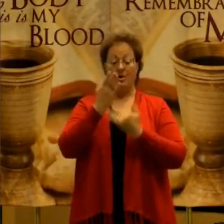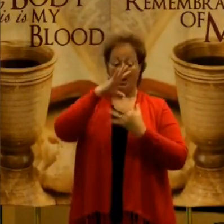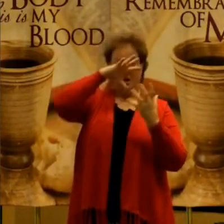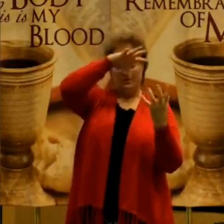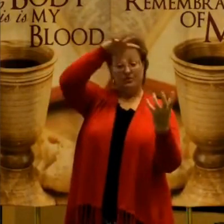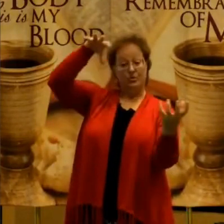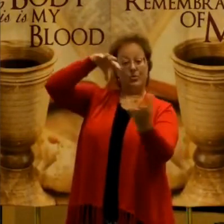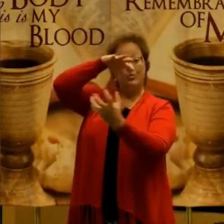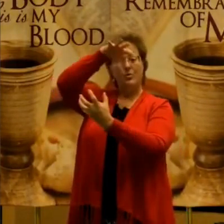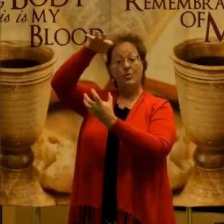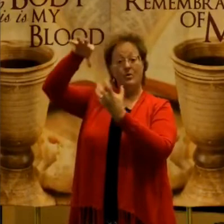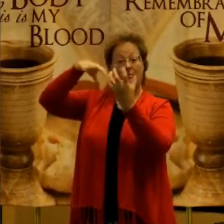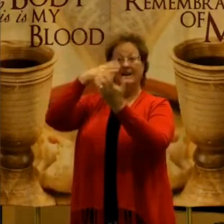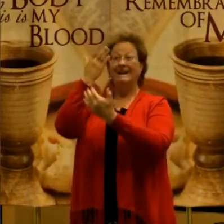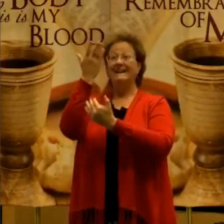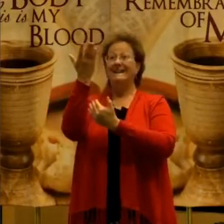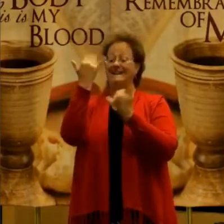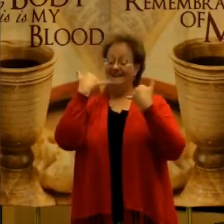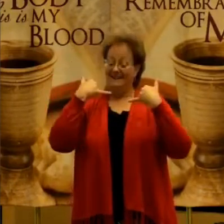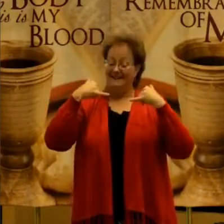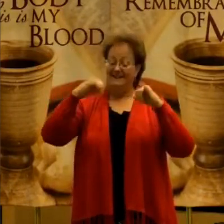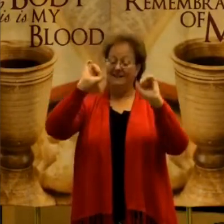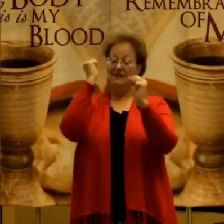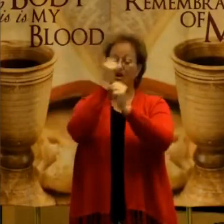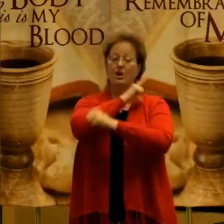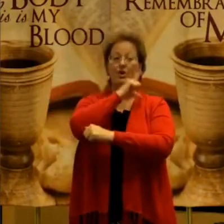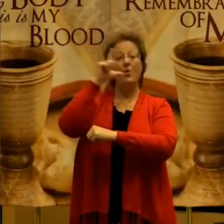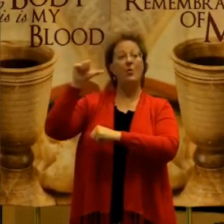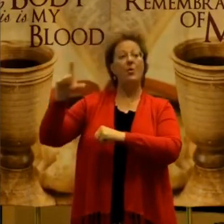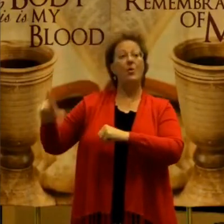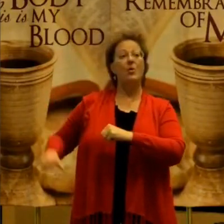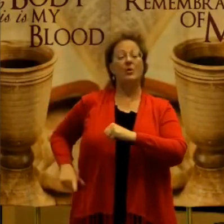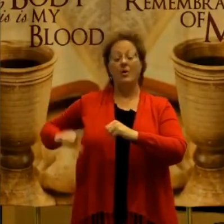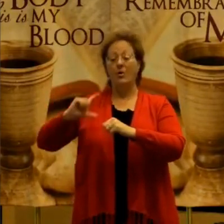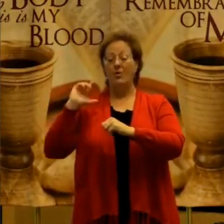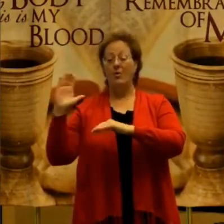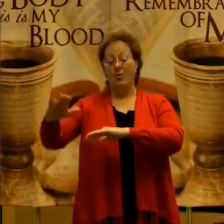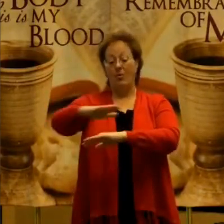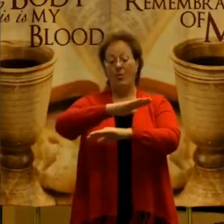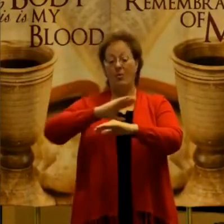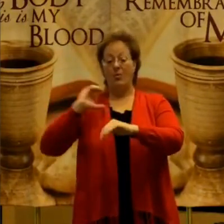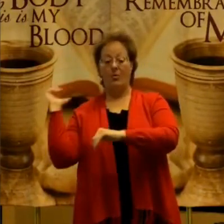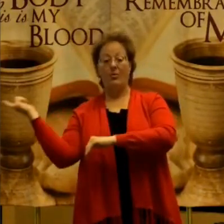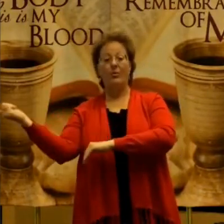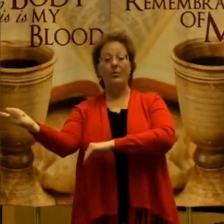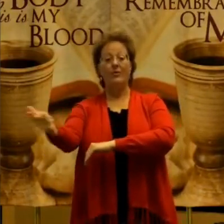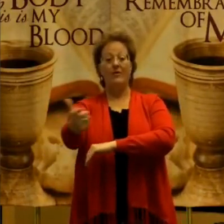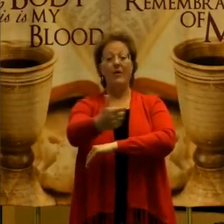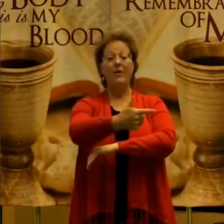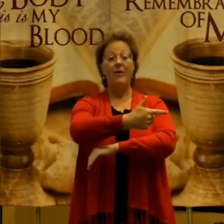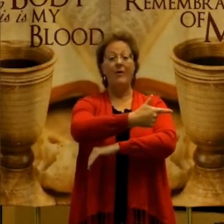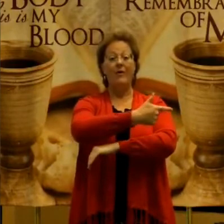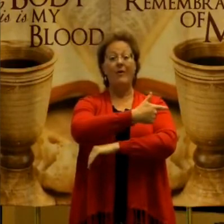the storm, He is Lord, Lord.